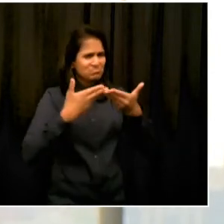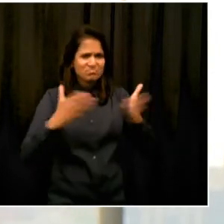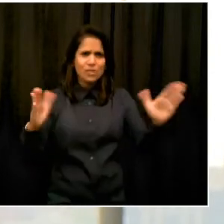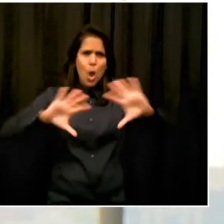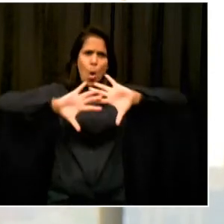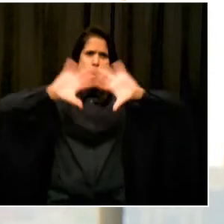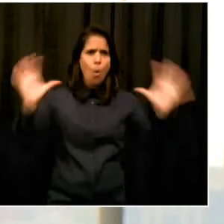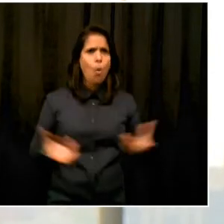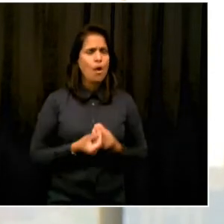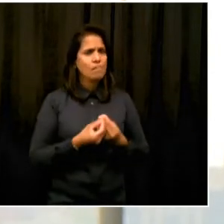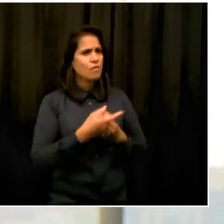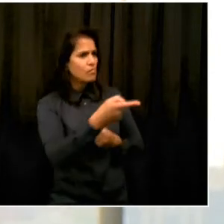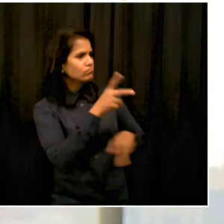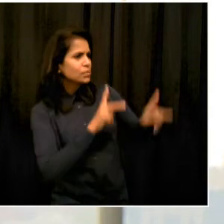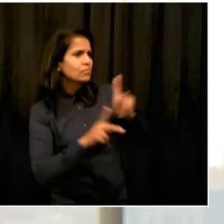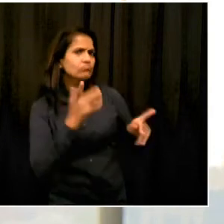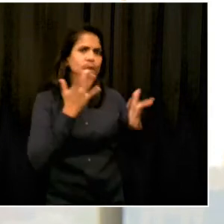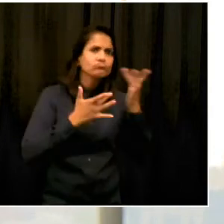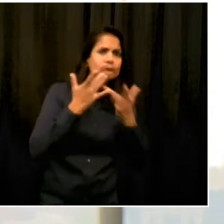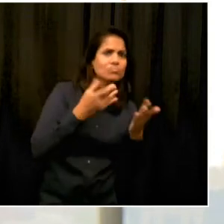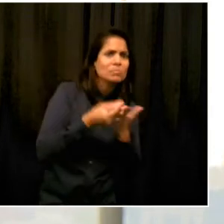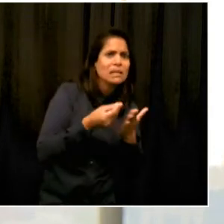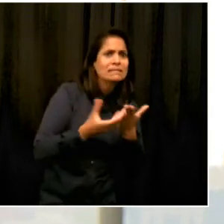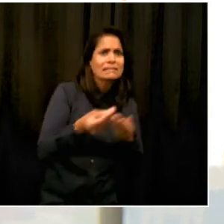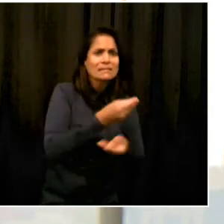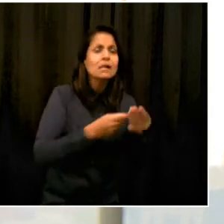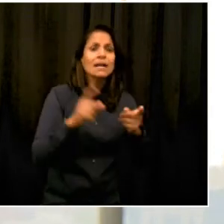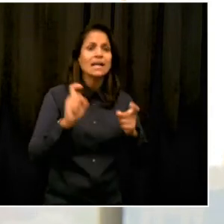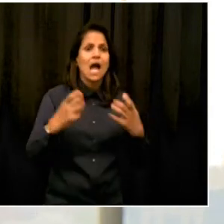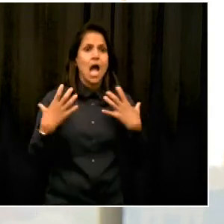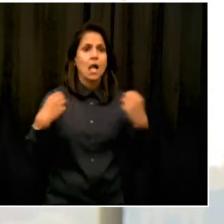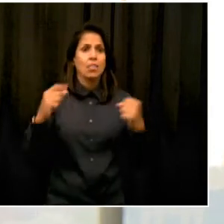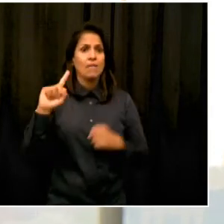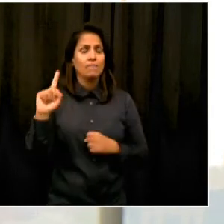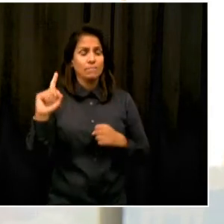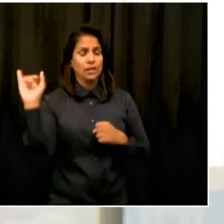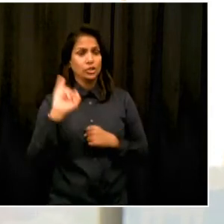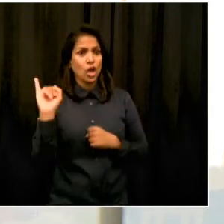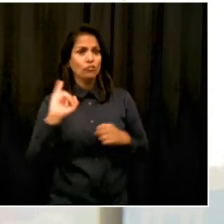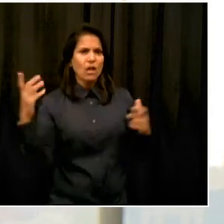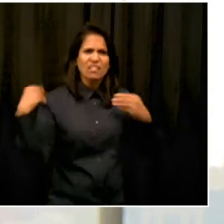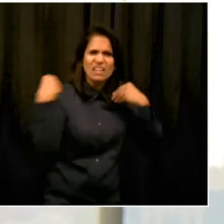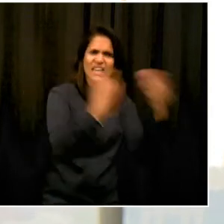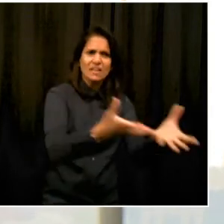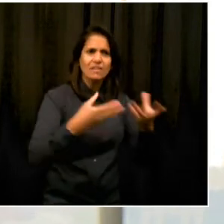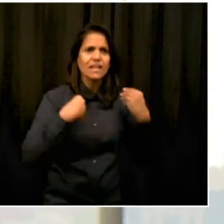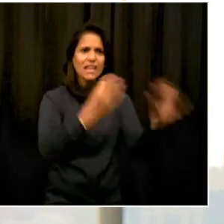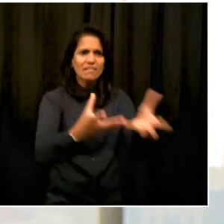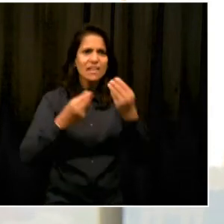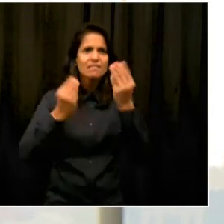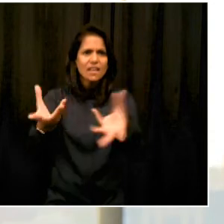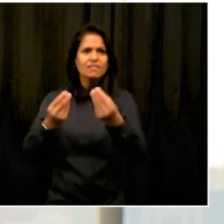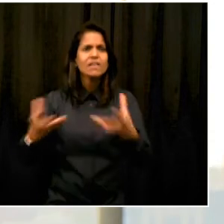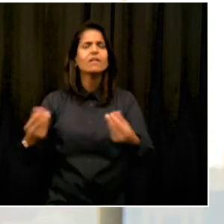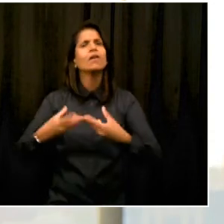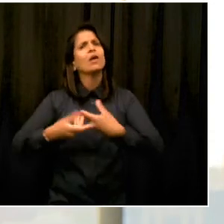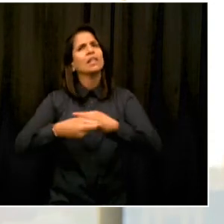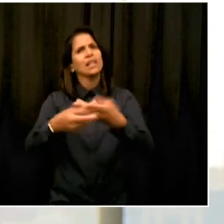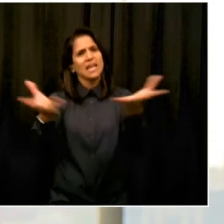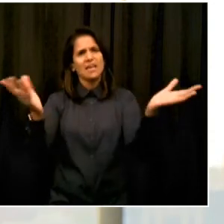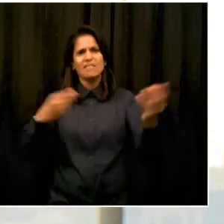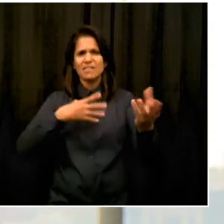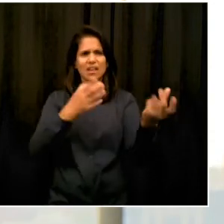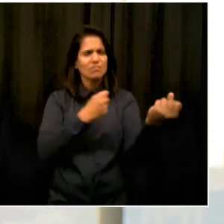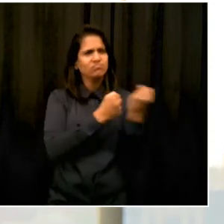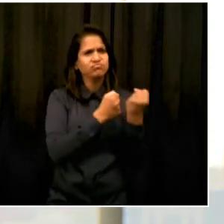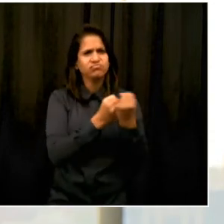And thank God we invested in public health long before we ever heard the word coronavirus. Thank